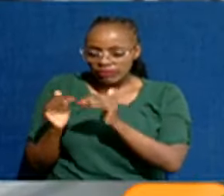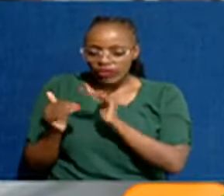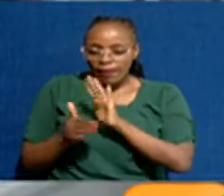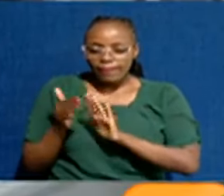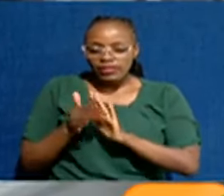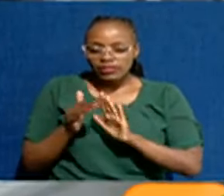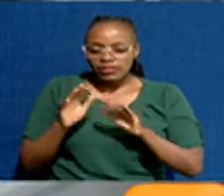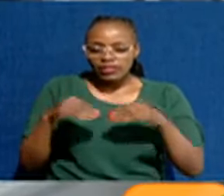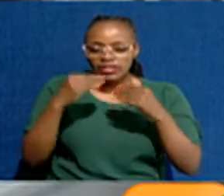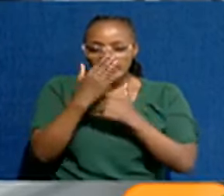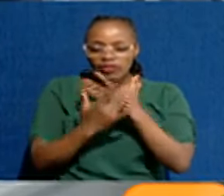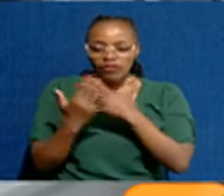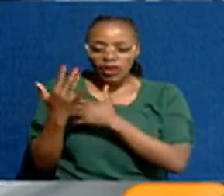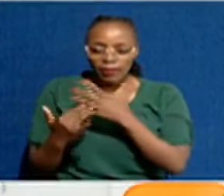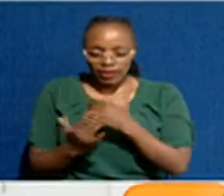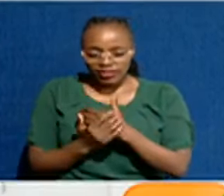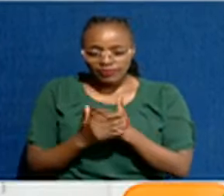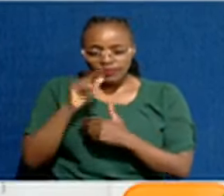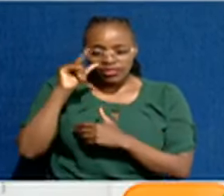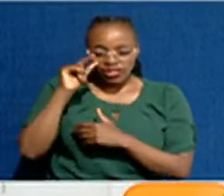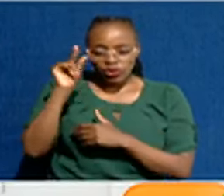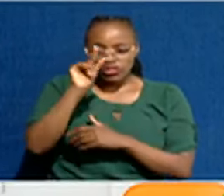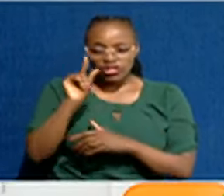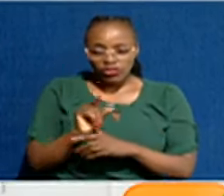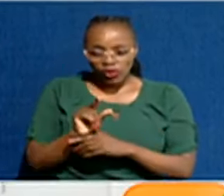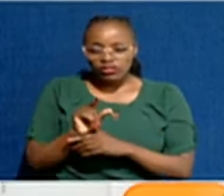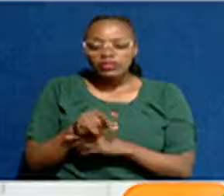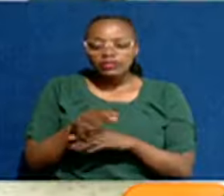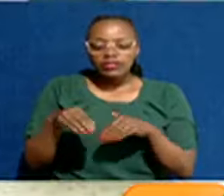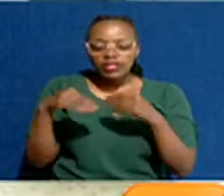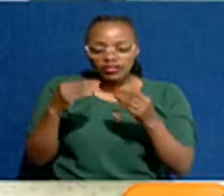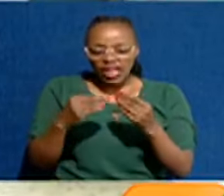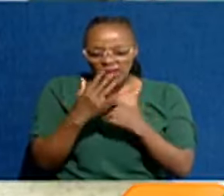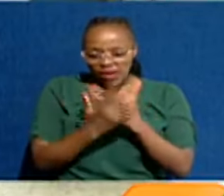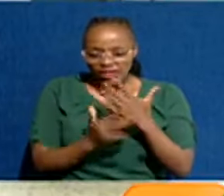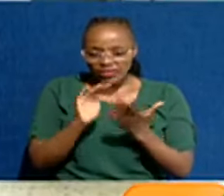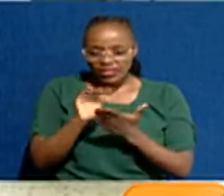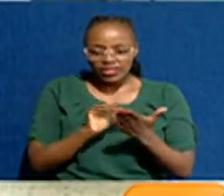emergency blood donations. At the Coast Regional Blood Transfusion Center,